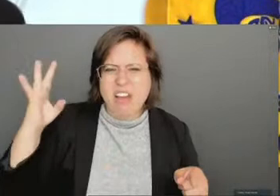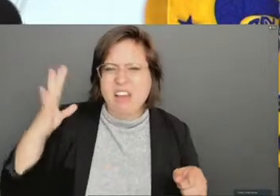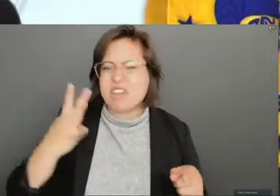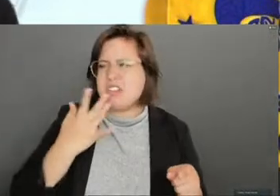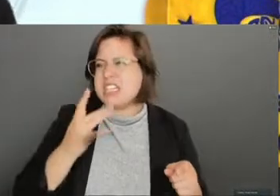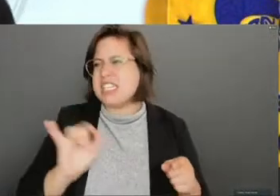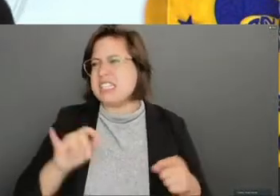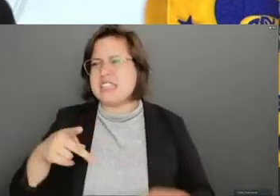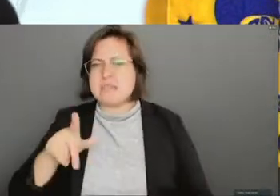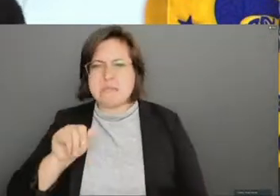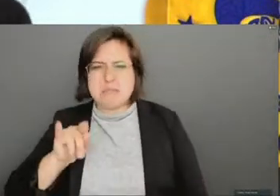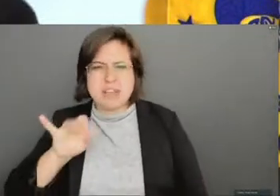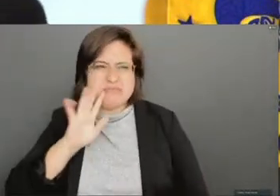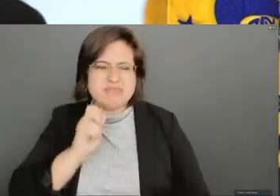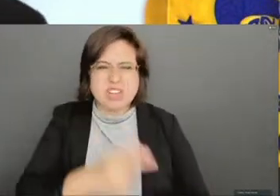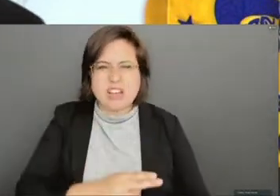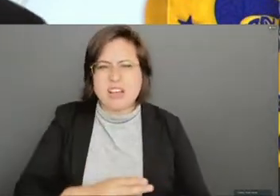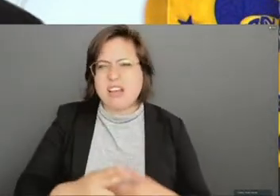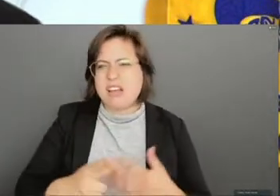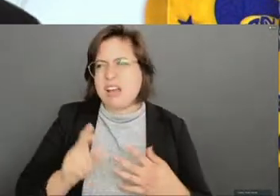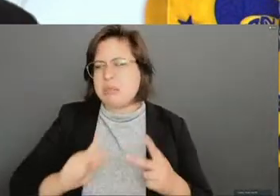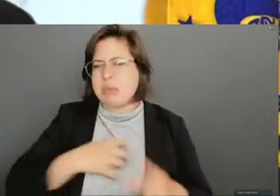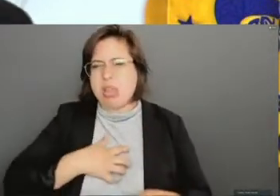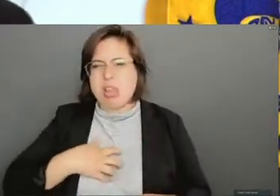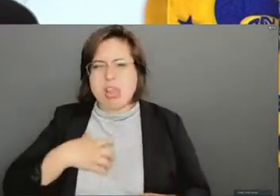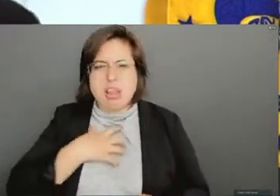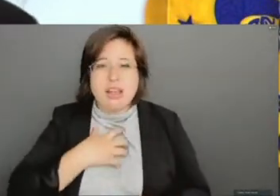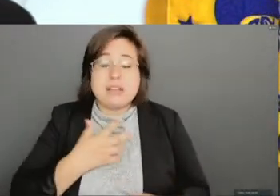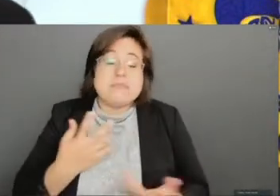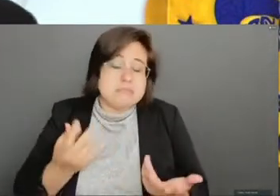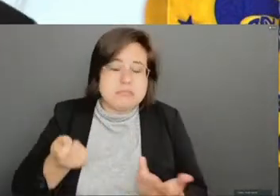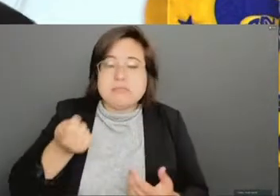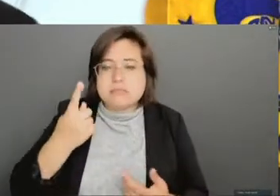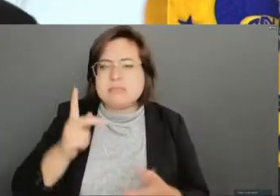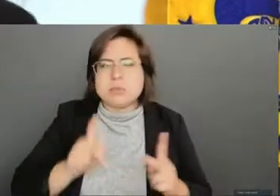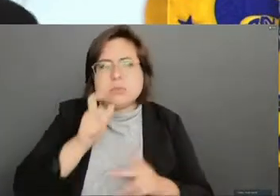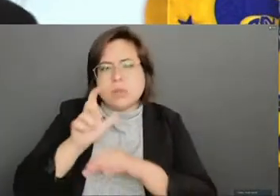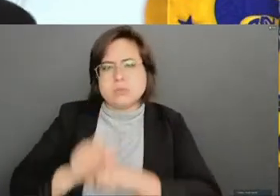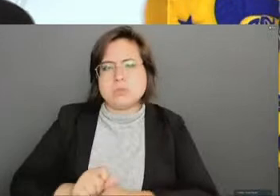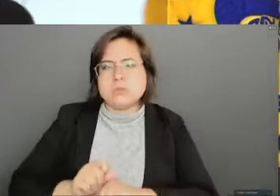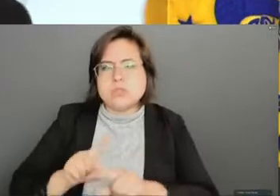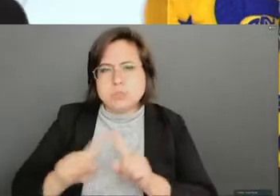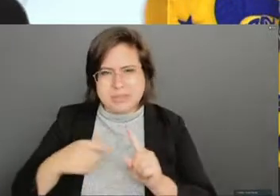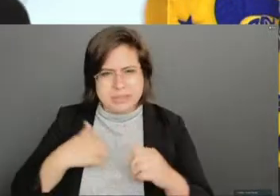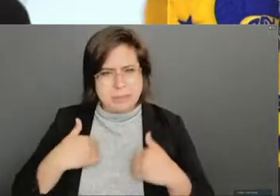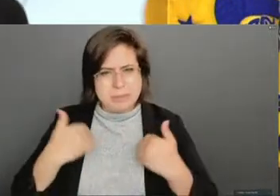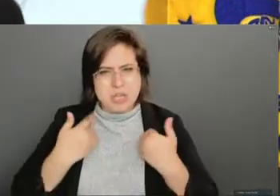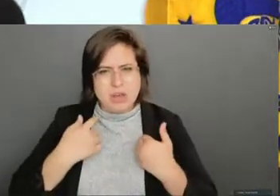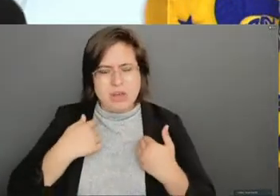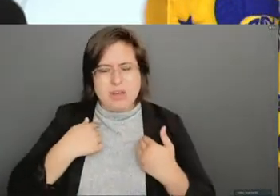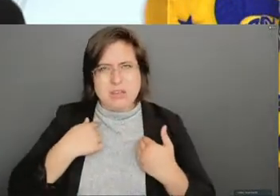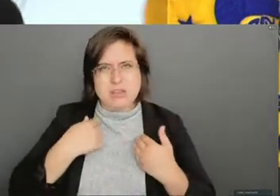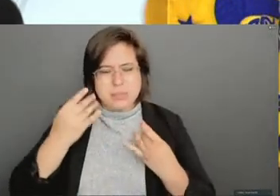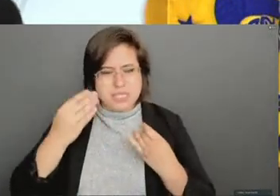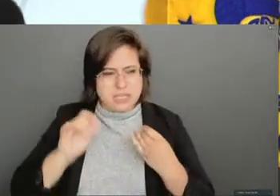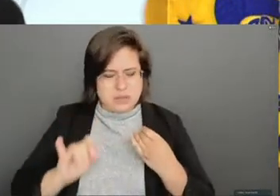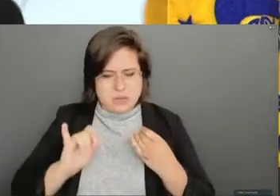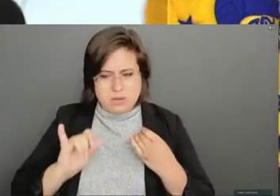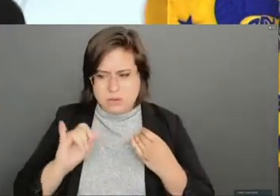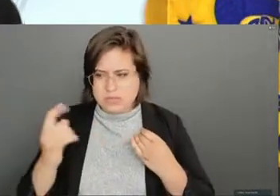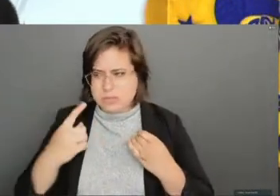like this. I'm going to throw it away." And it was fine, people weren't used to it. But I remember as a young child at that time thinking, there's something that I